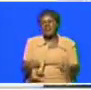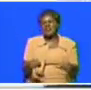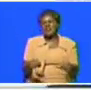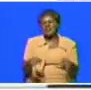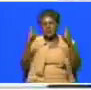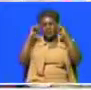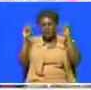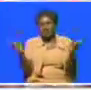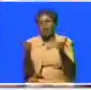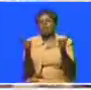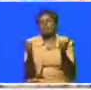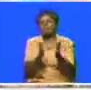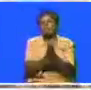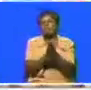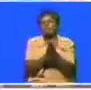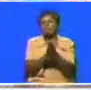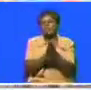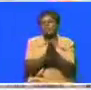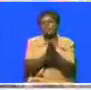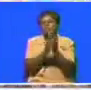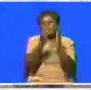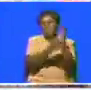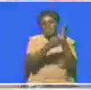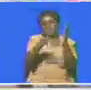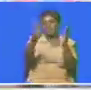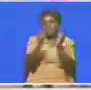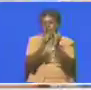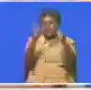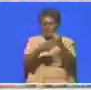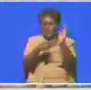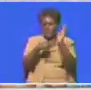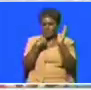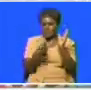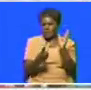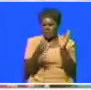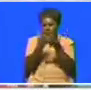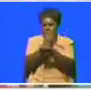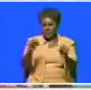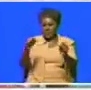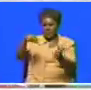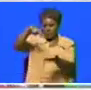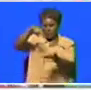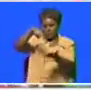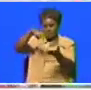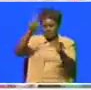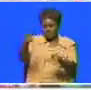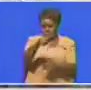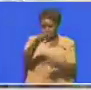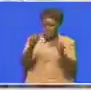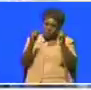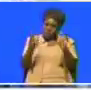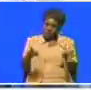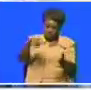their shauri. The Election Amendment Act of 2016 indicates that a presidential election may be cancelled